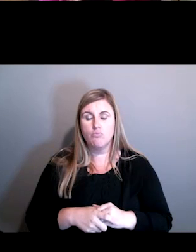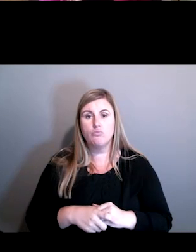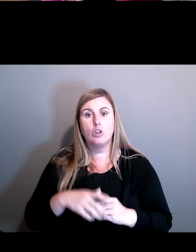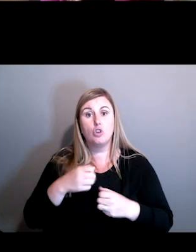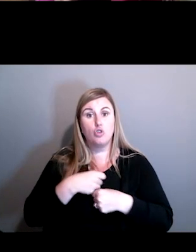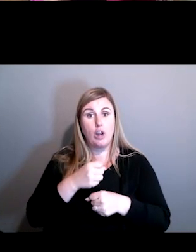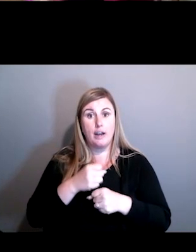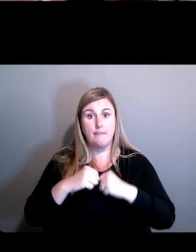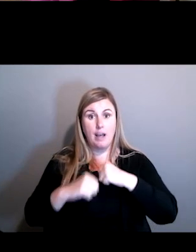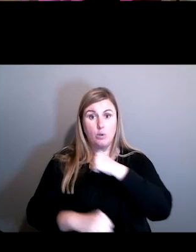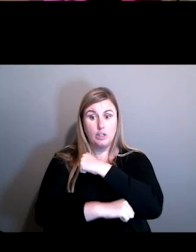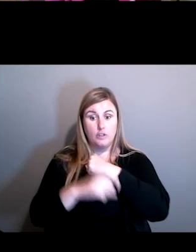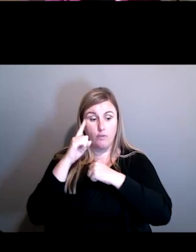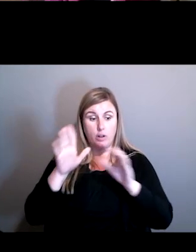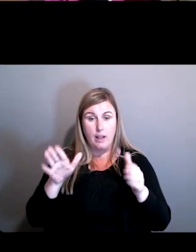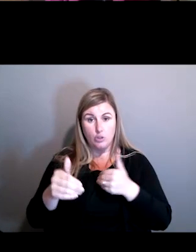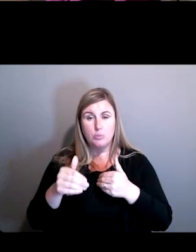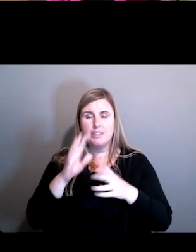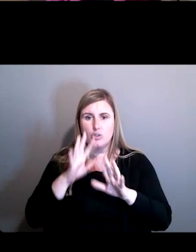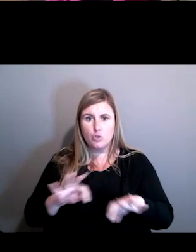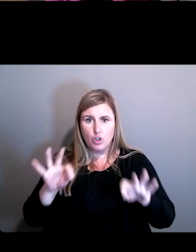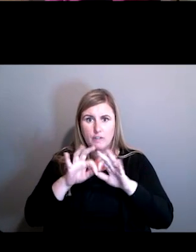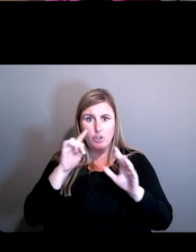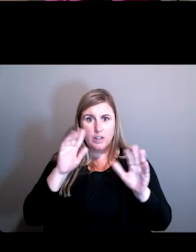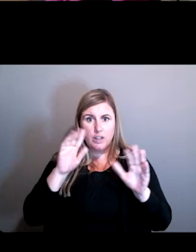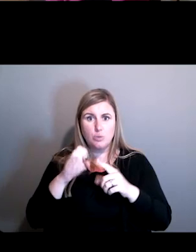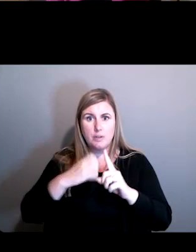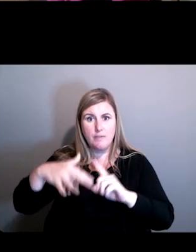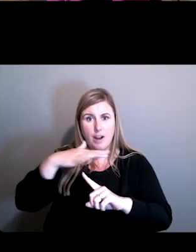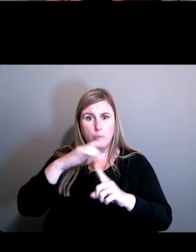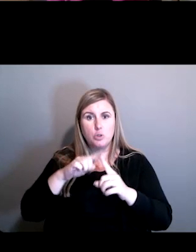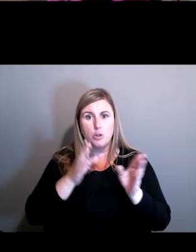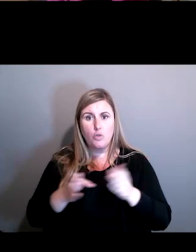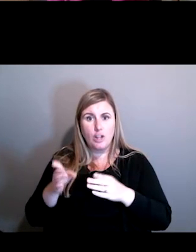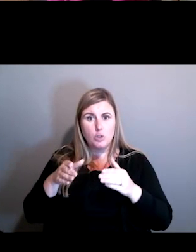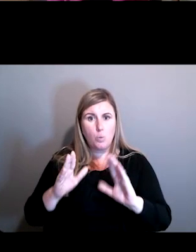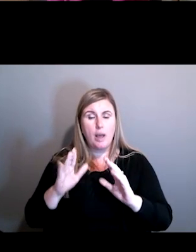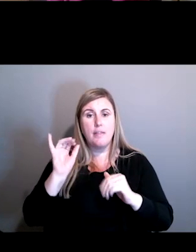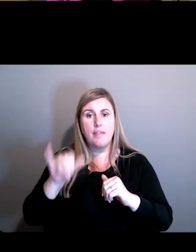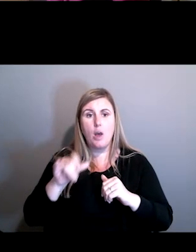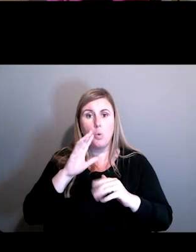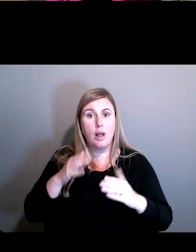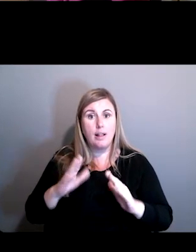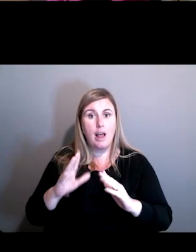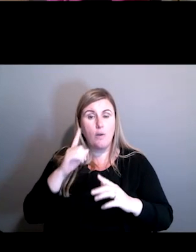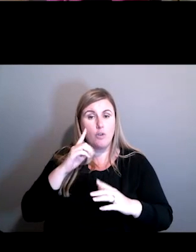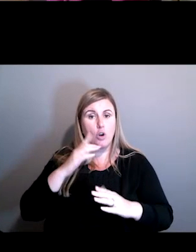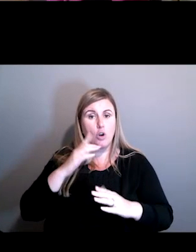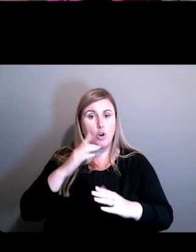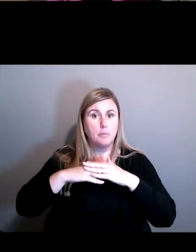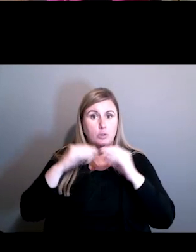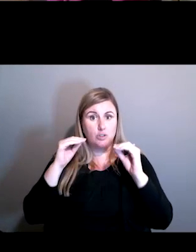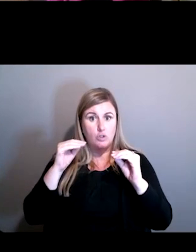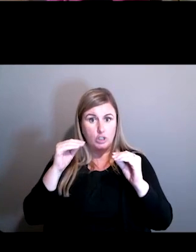So, creating a foundation for your classroom. It is critical for the classroom environment to be arranged in a manner that will allow for optimal